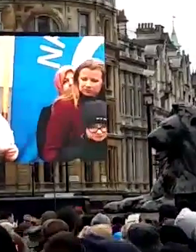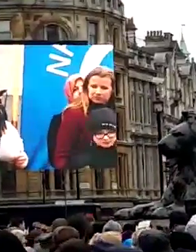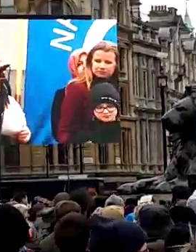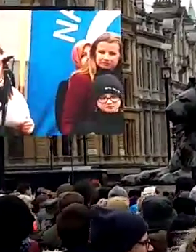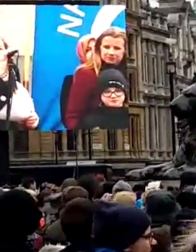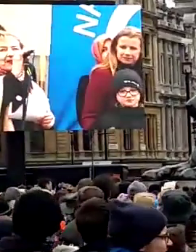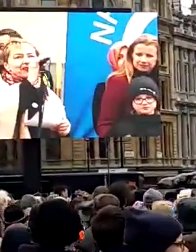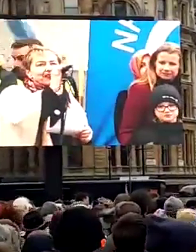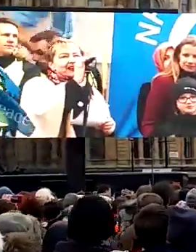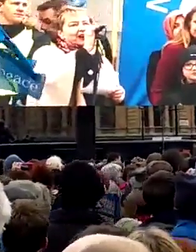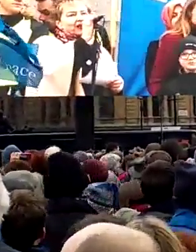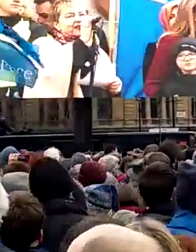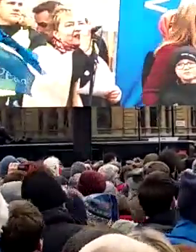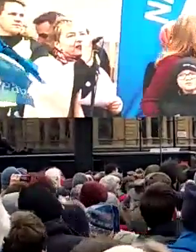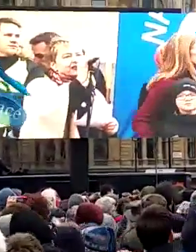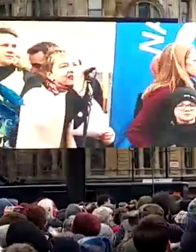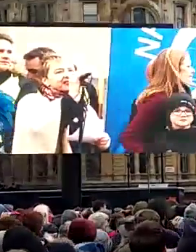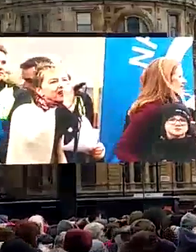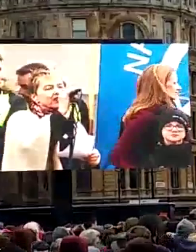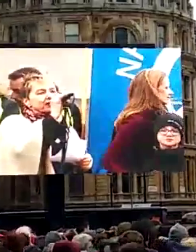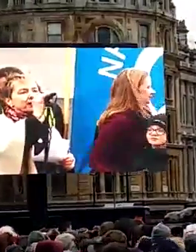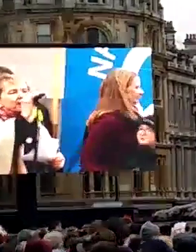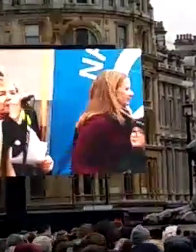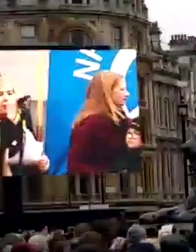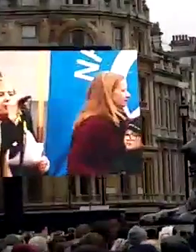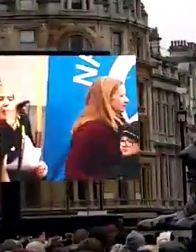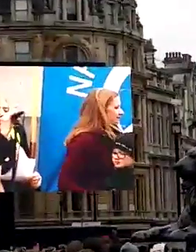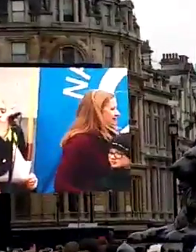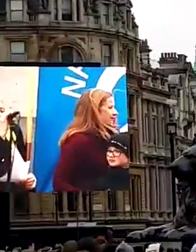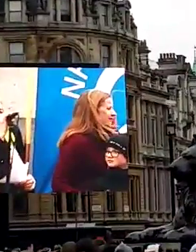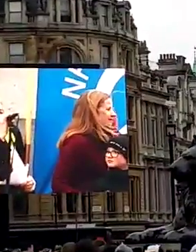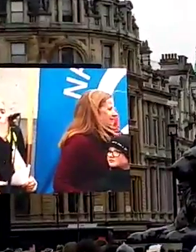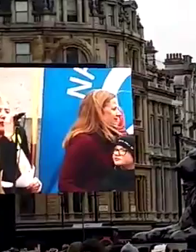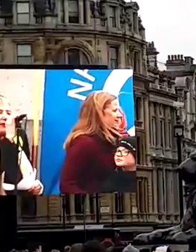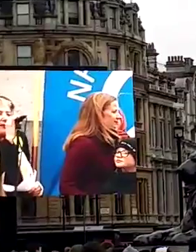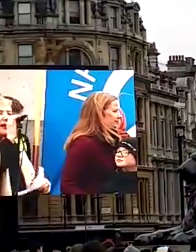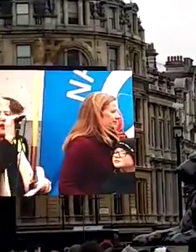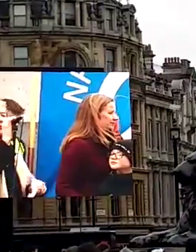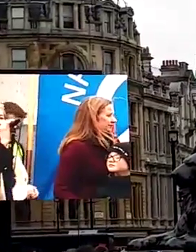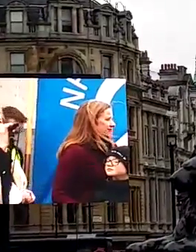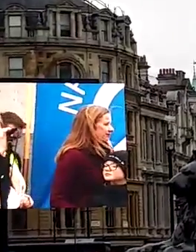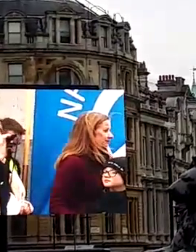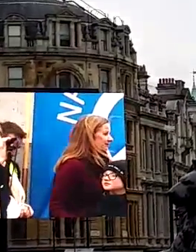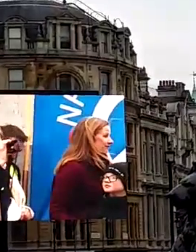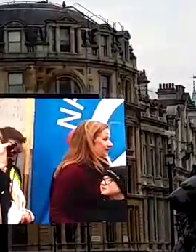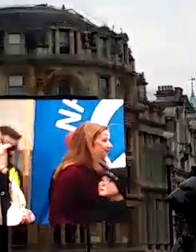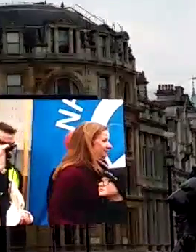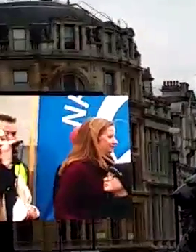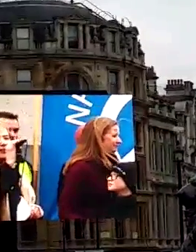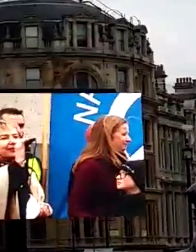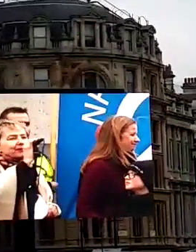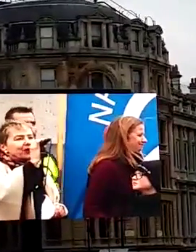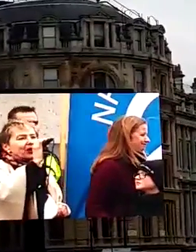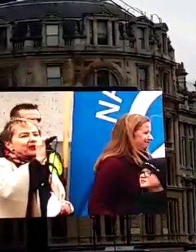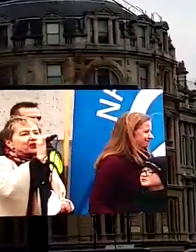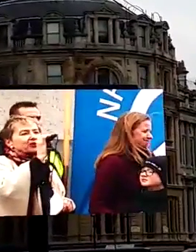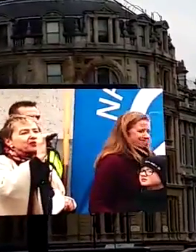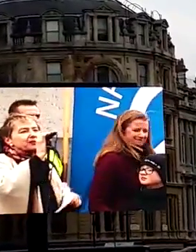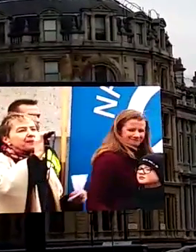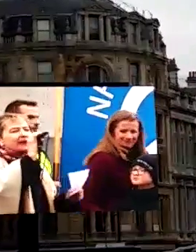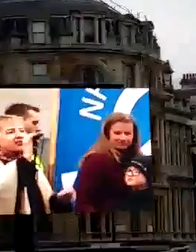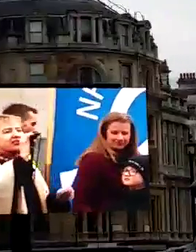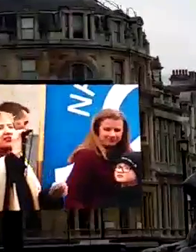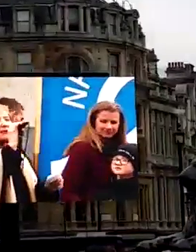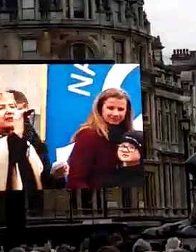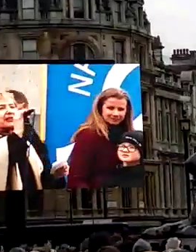solid support. Now, I know that over the past few days, some of you may have been following what I could